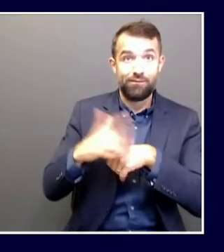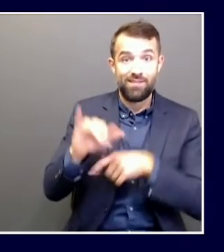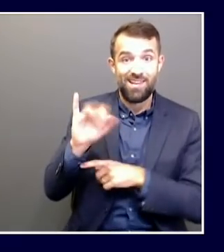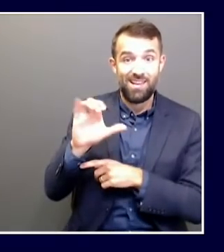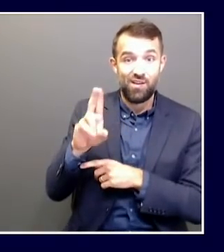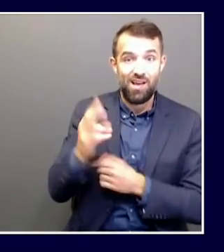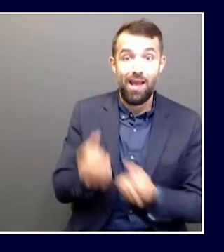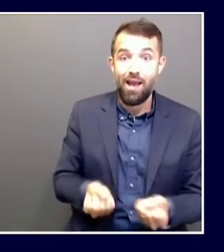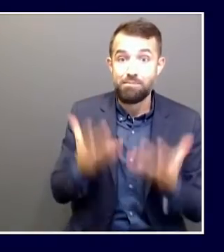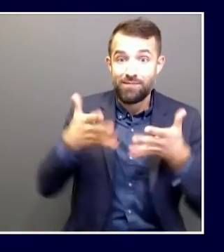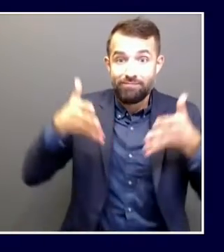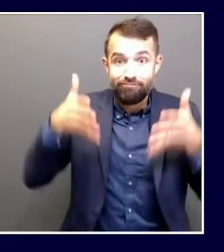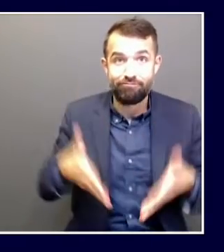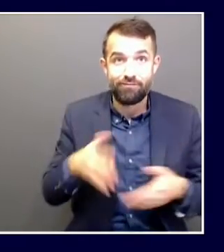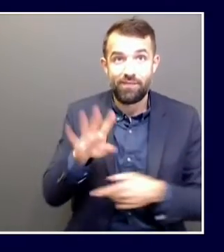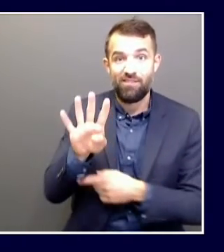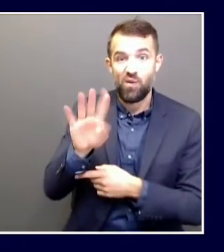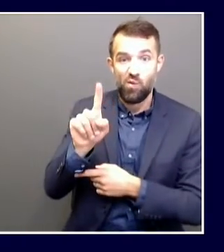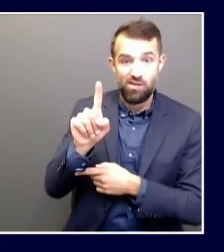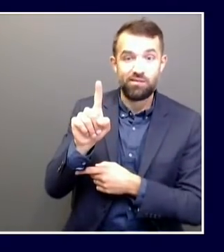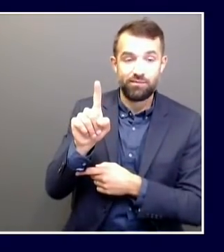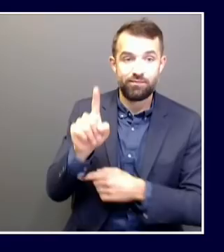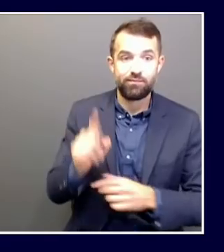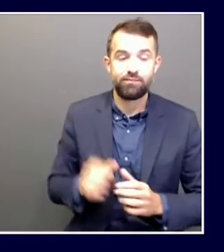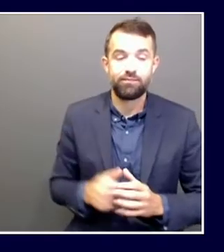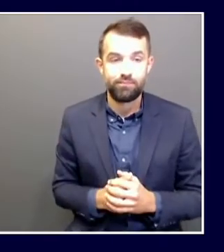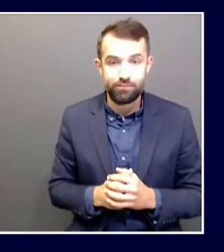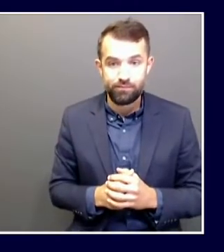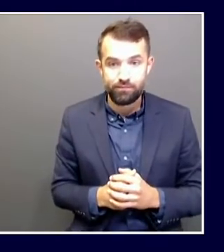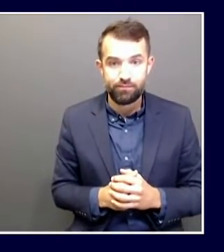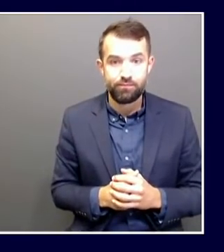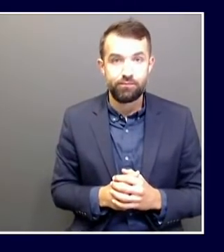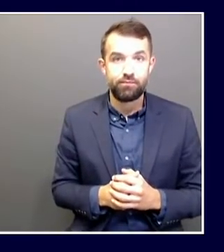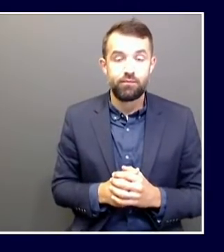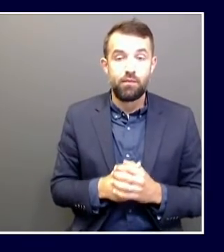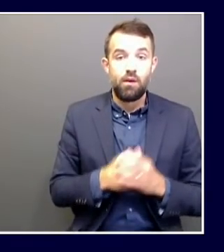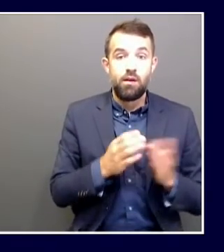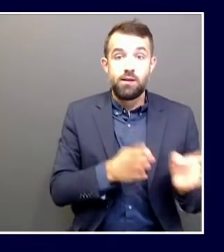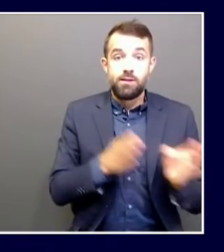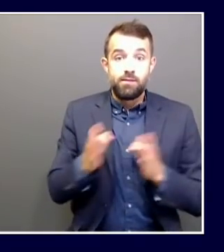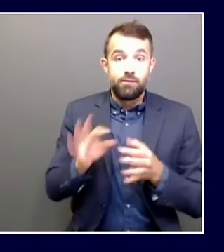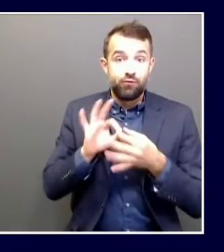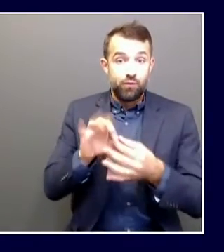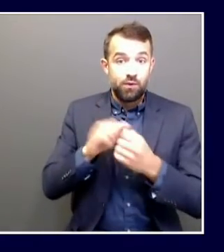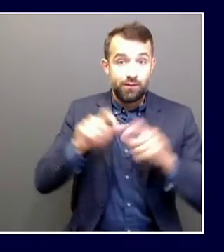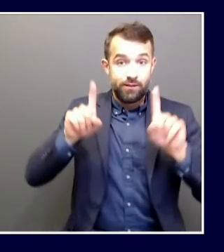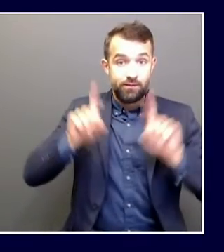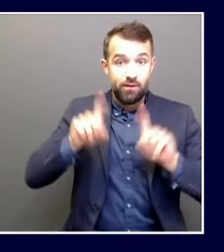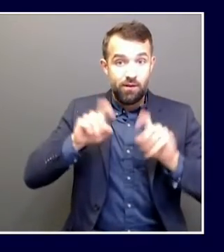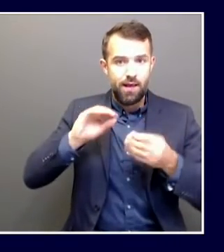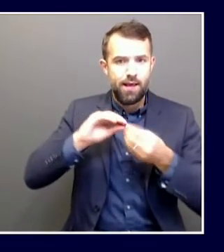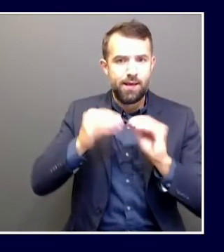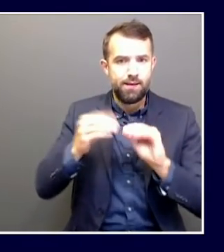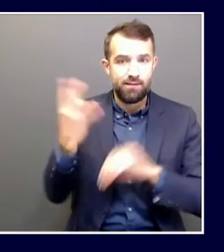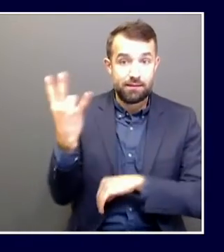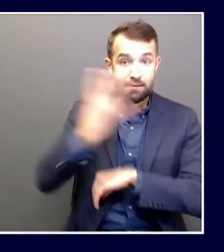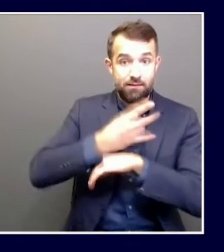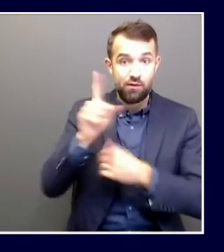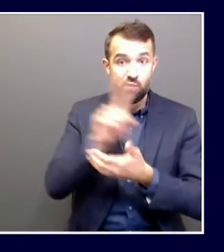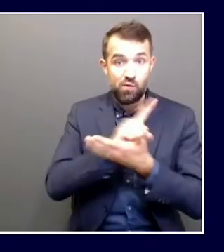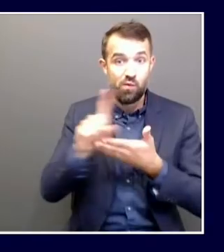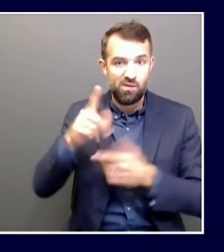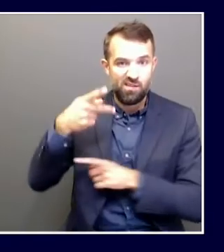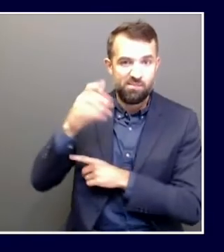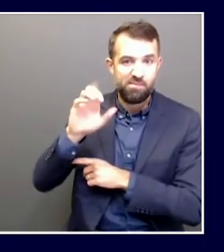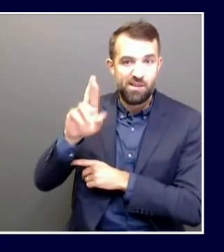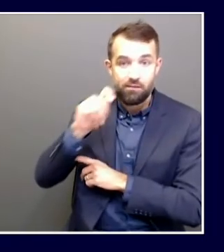available. In terms of testing, our 7-day PCR positivity rate right